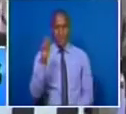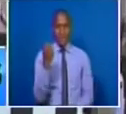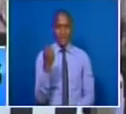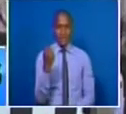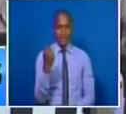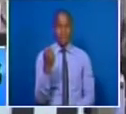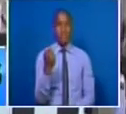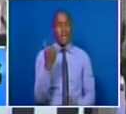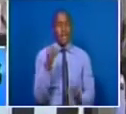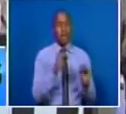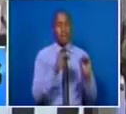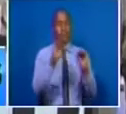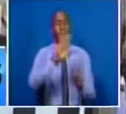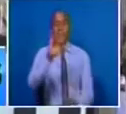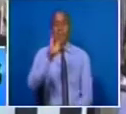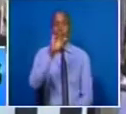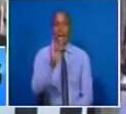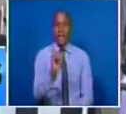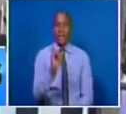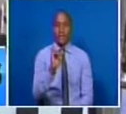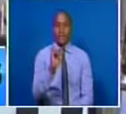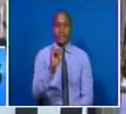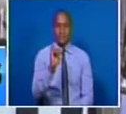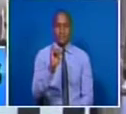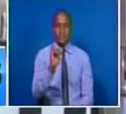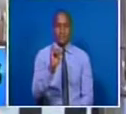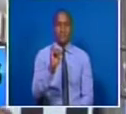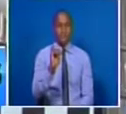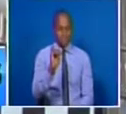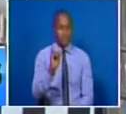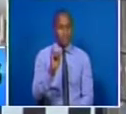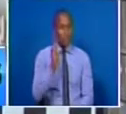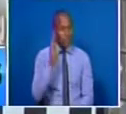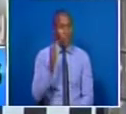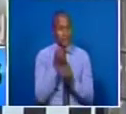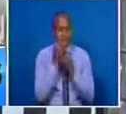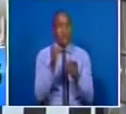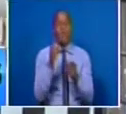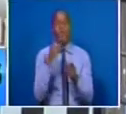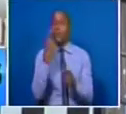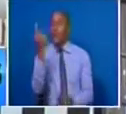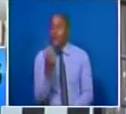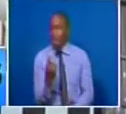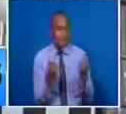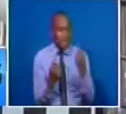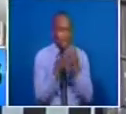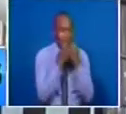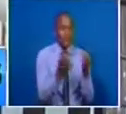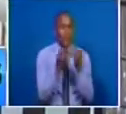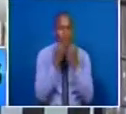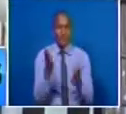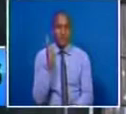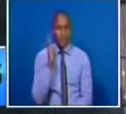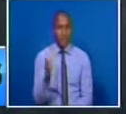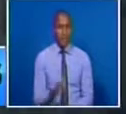we will be crossing over to Larry Madua, who is on the other side. And of course, we will keep you posted of some of the guests who are here and what their